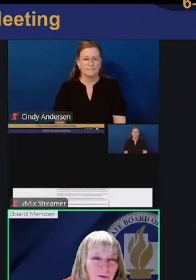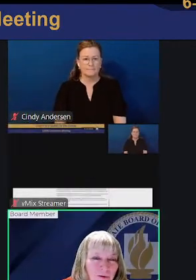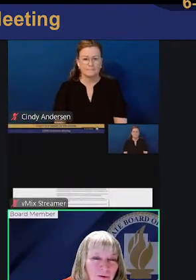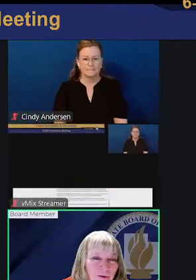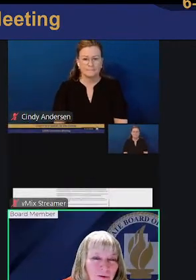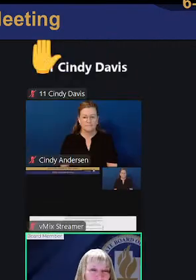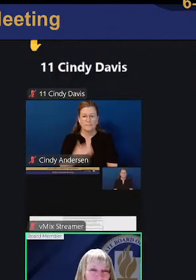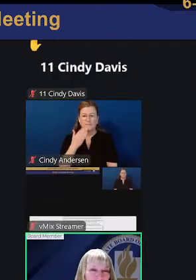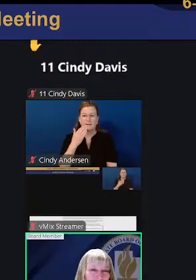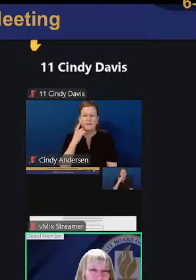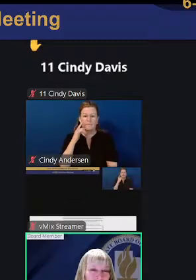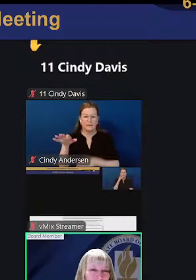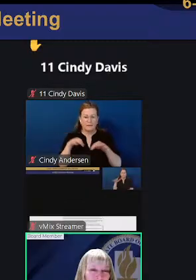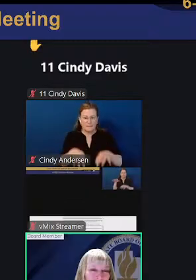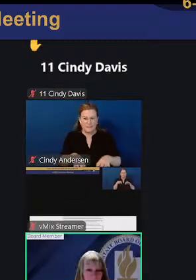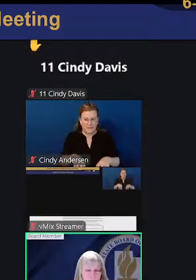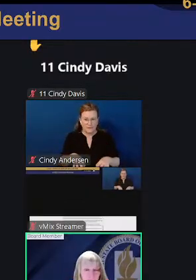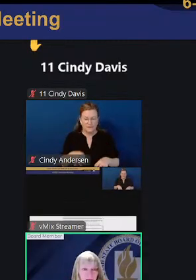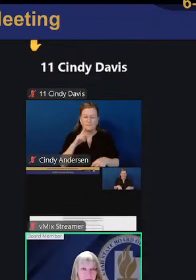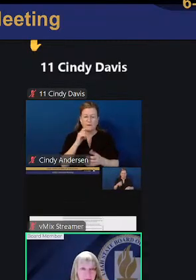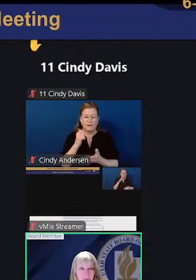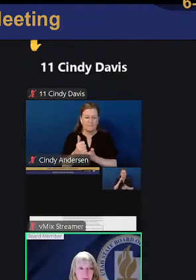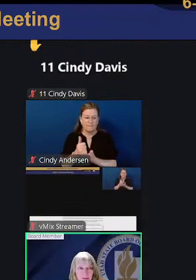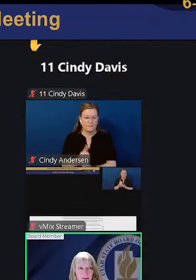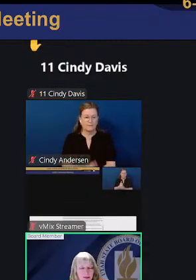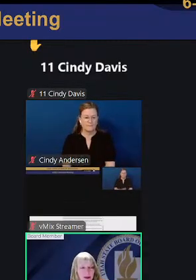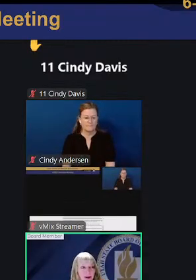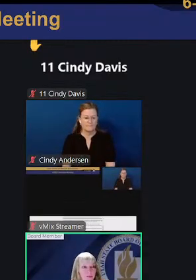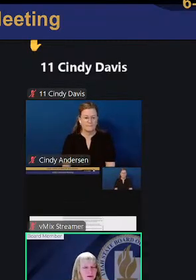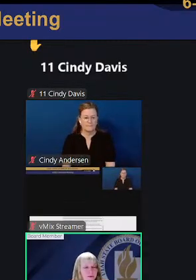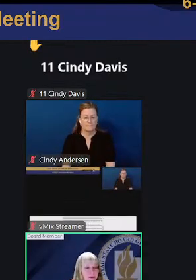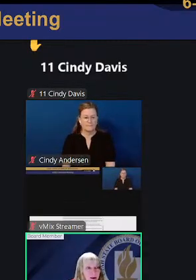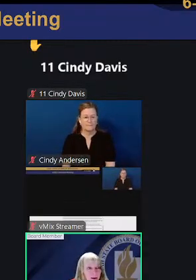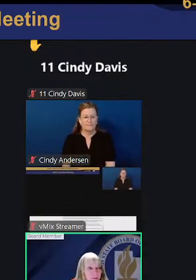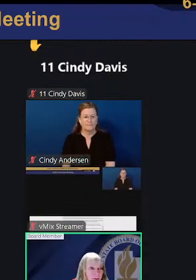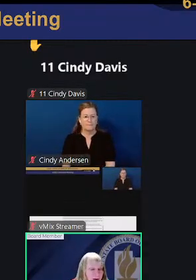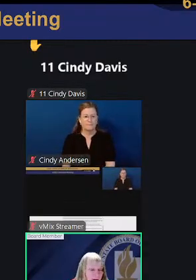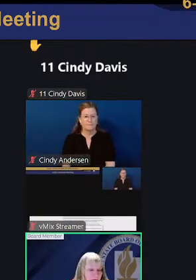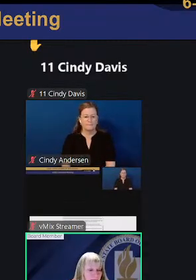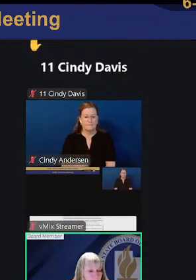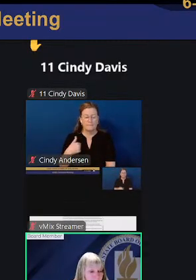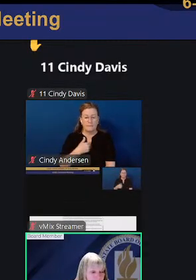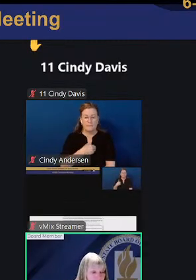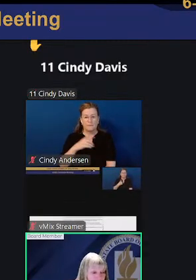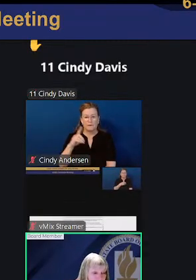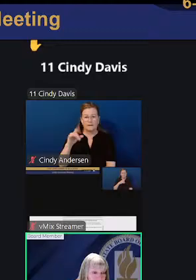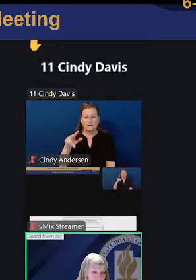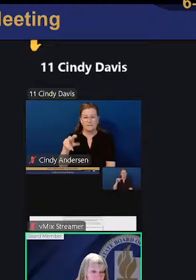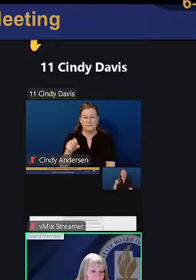Thank you for that explanation. That's very helpful. Just to call that out briefly. Member Davis.